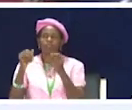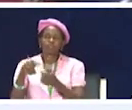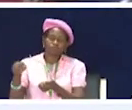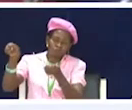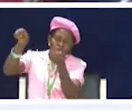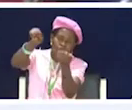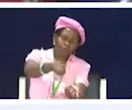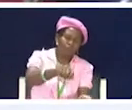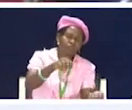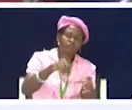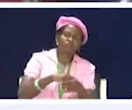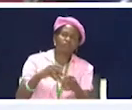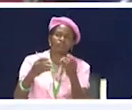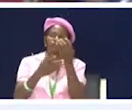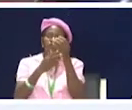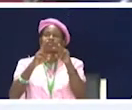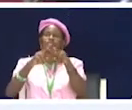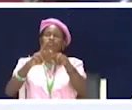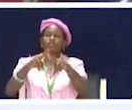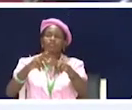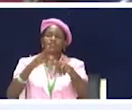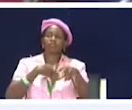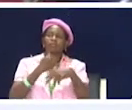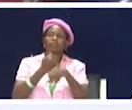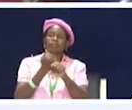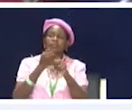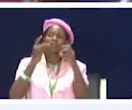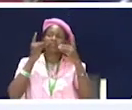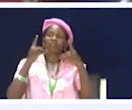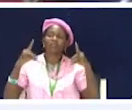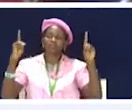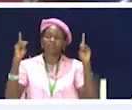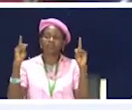the salt, and made a decree.